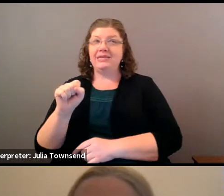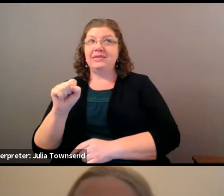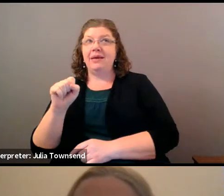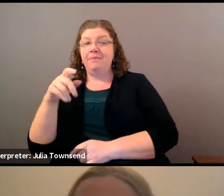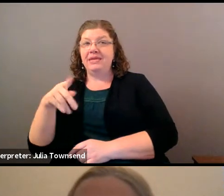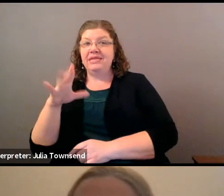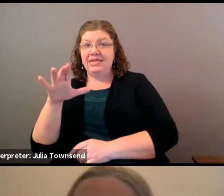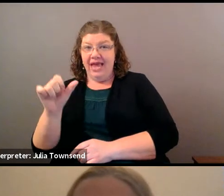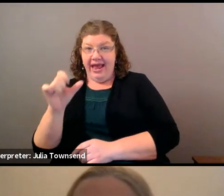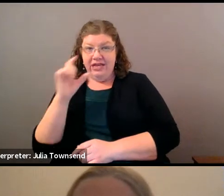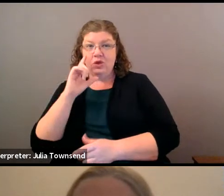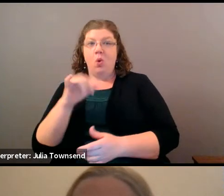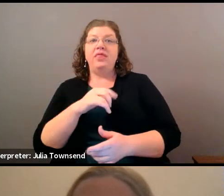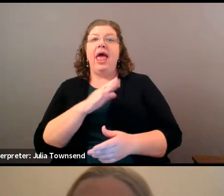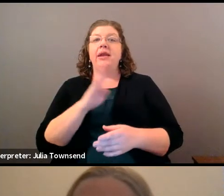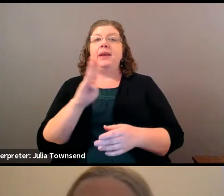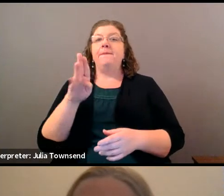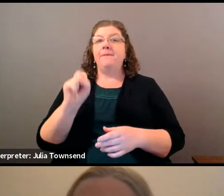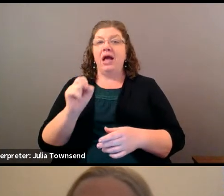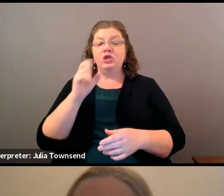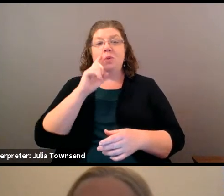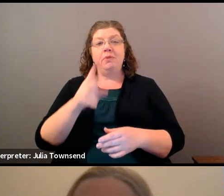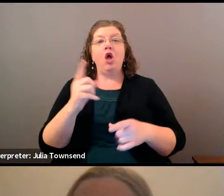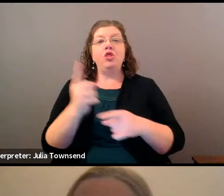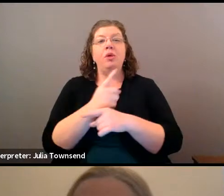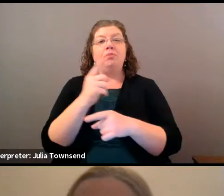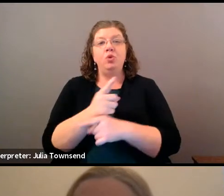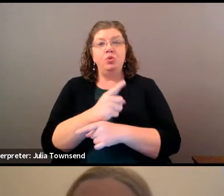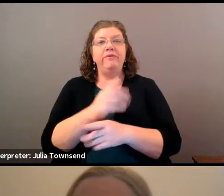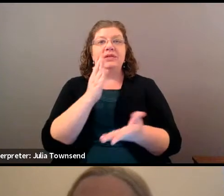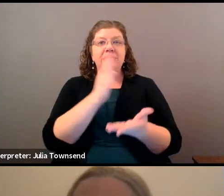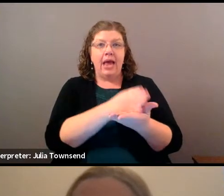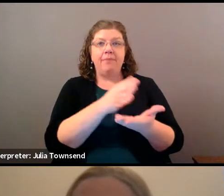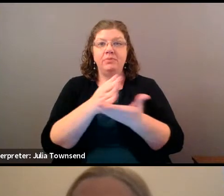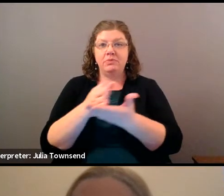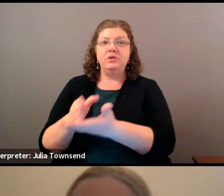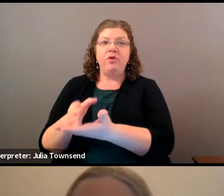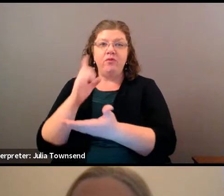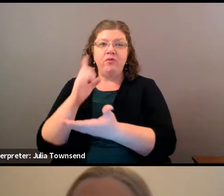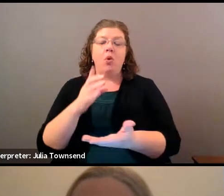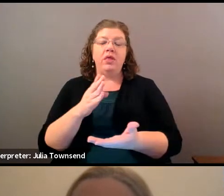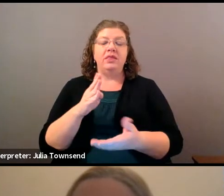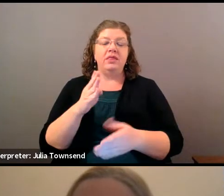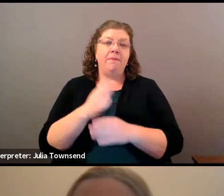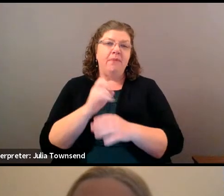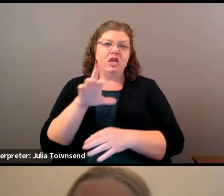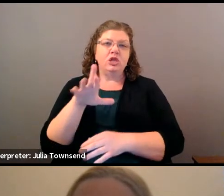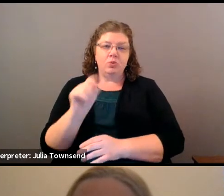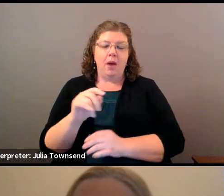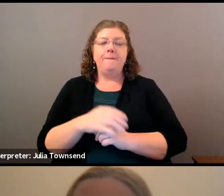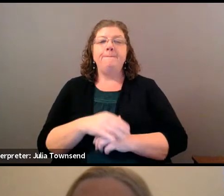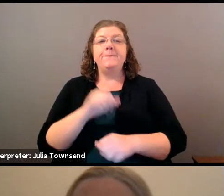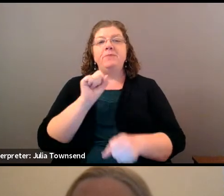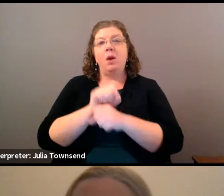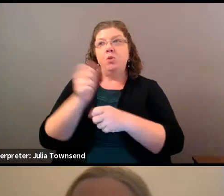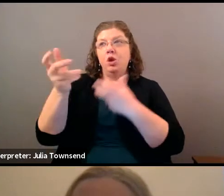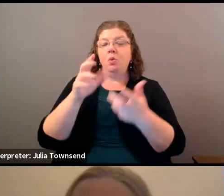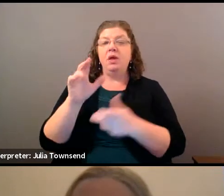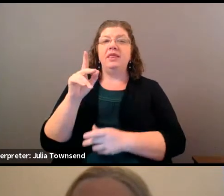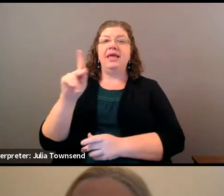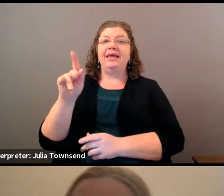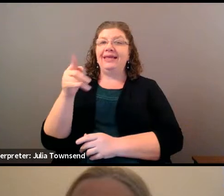so the bus route will be on the approved bus route stops. And I'm working with Kathy over